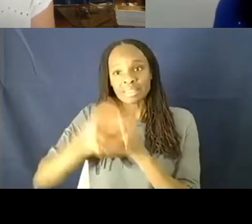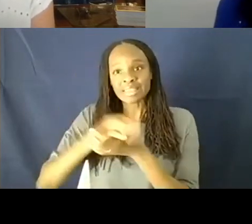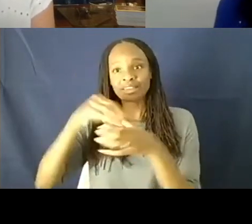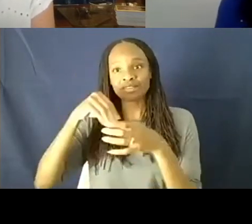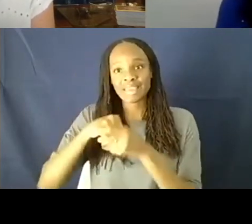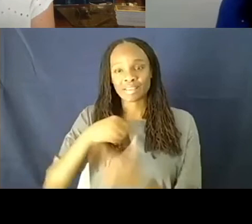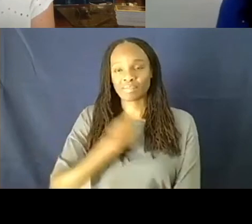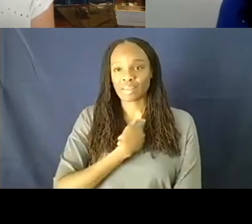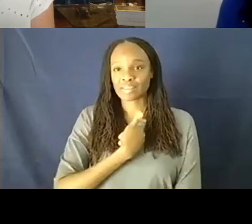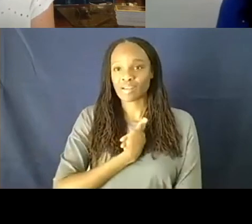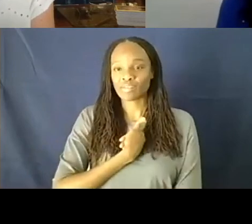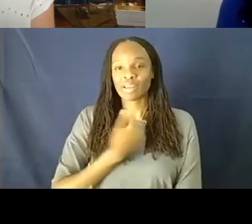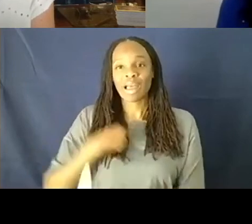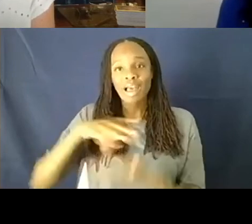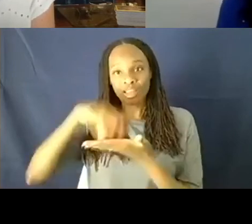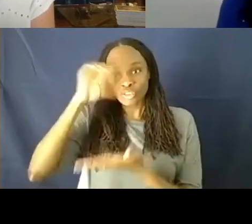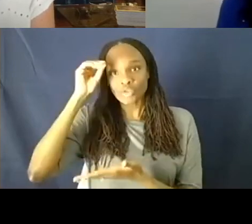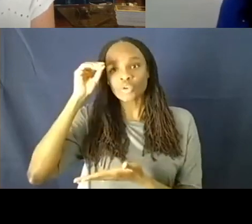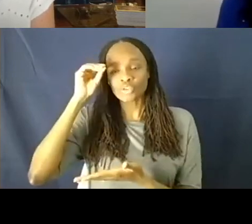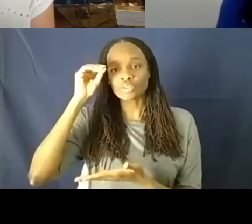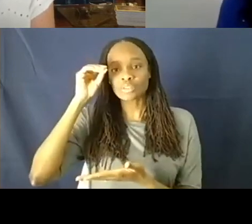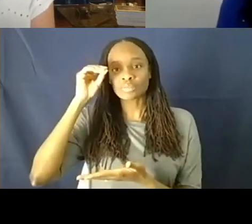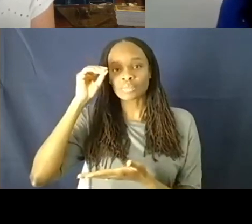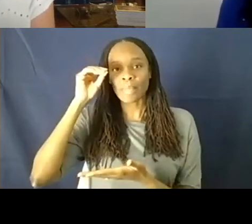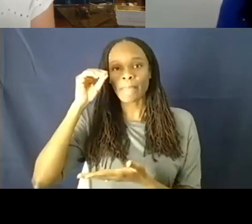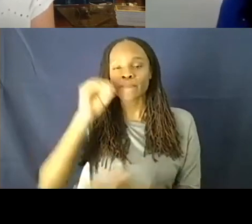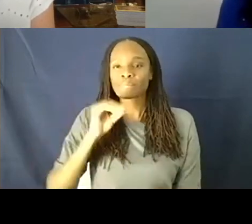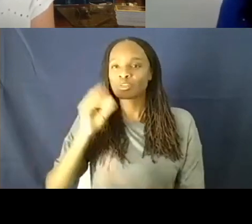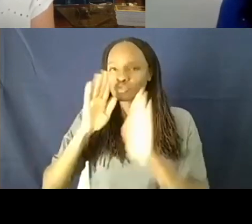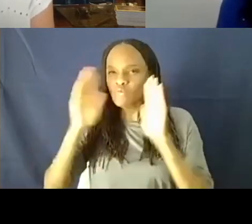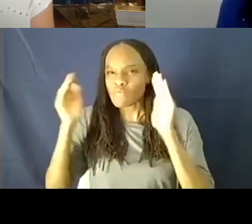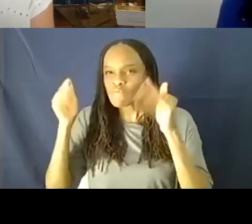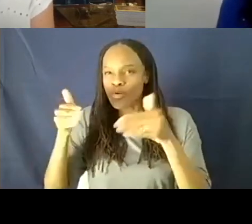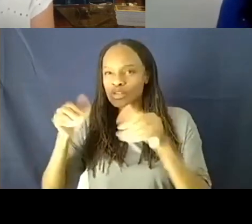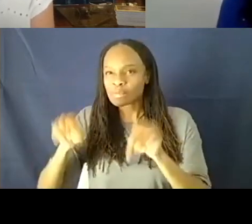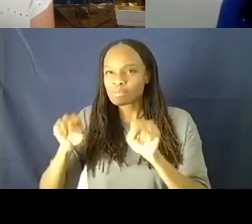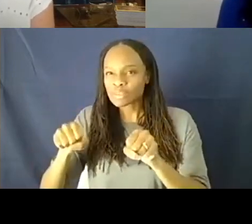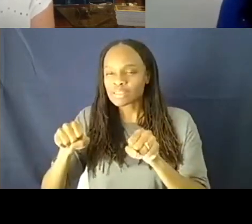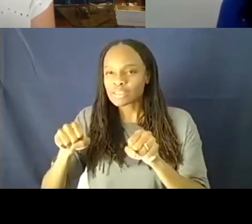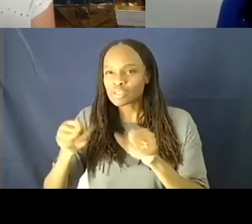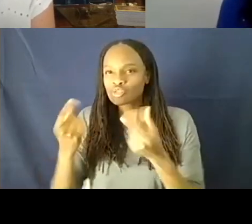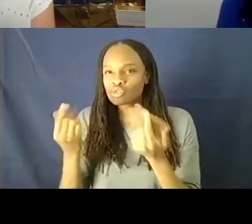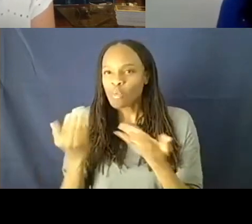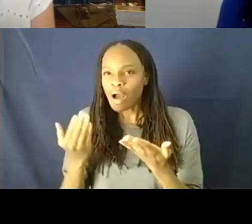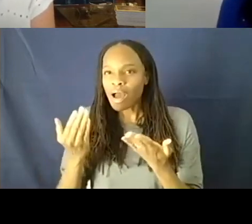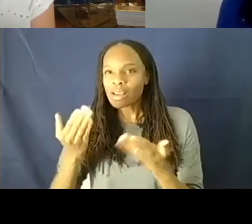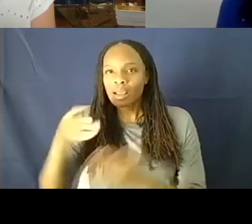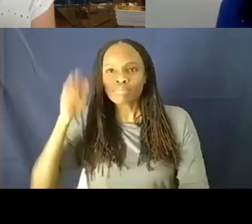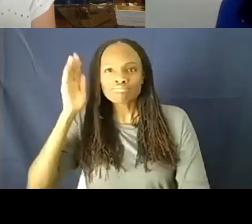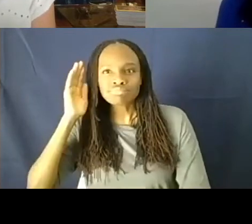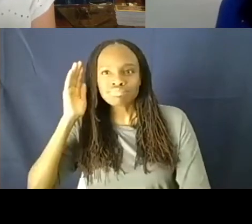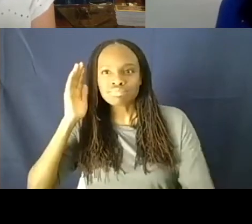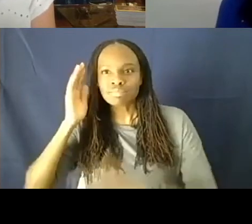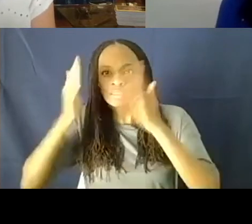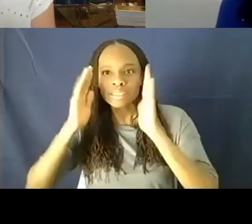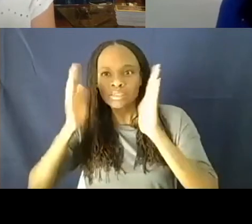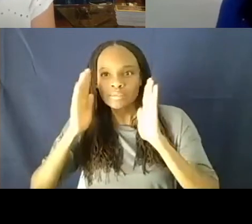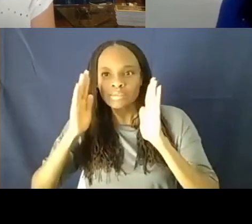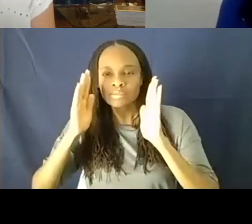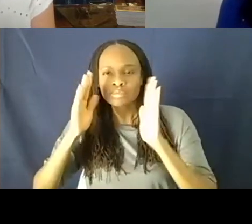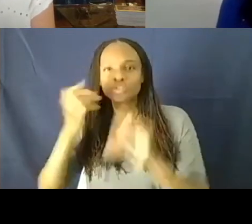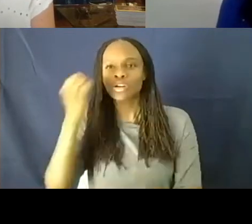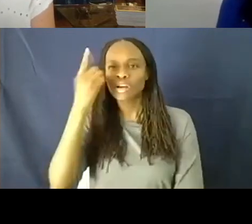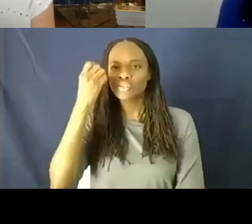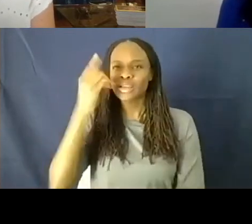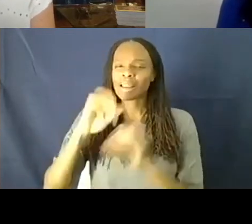and learned to also hone the ability to listen. And understand how important it is